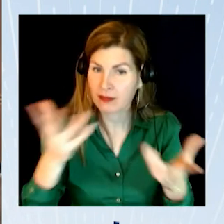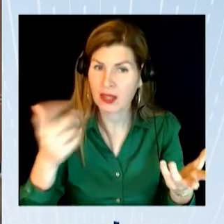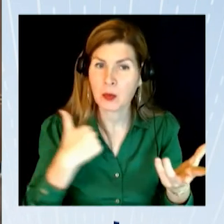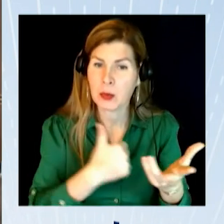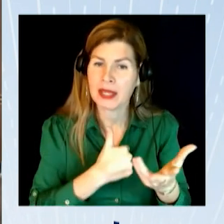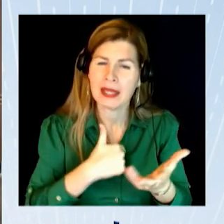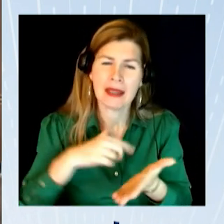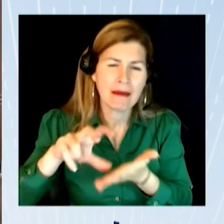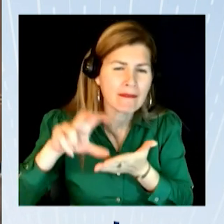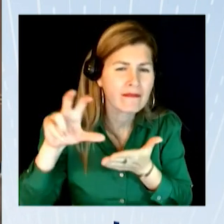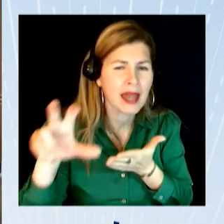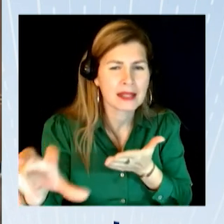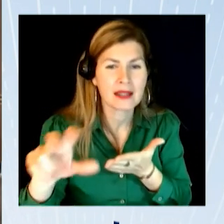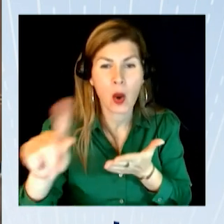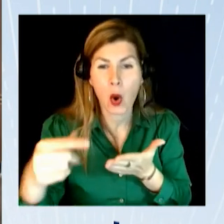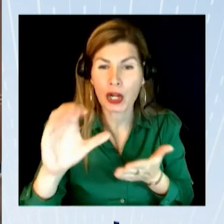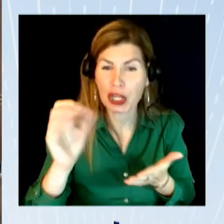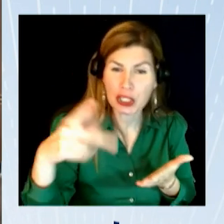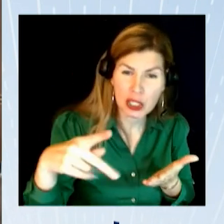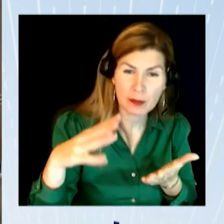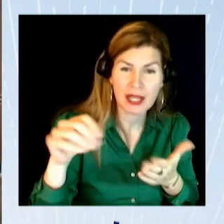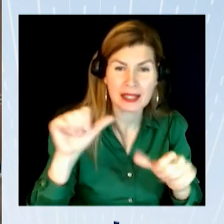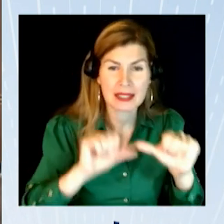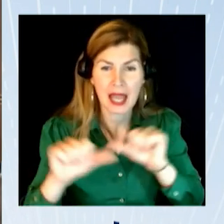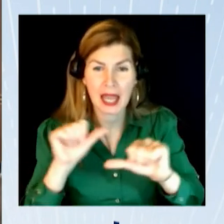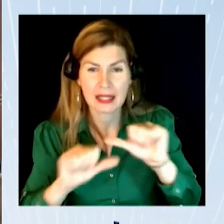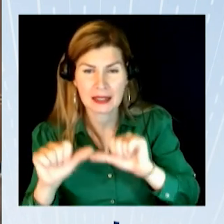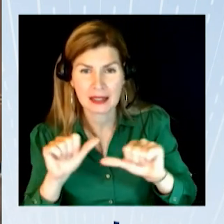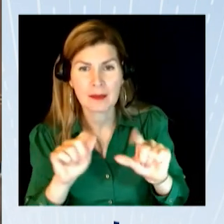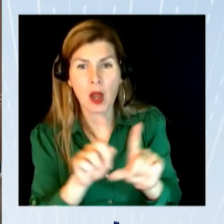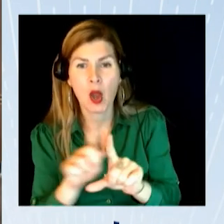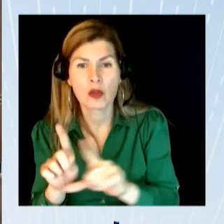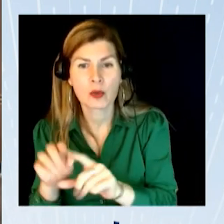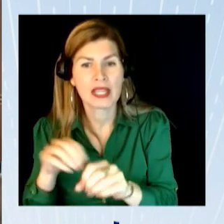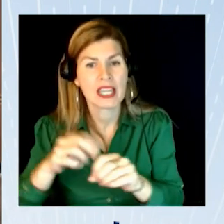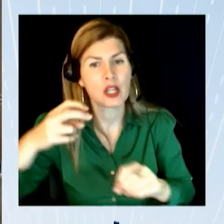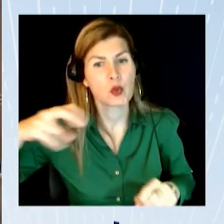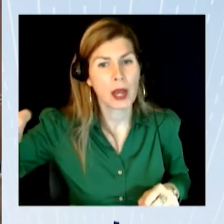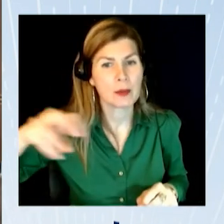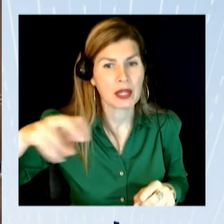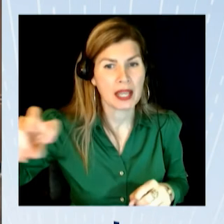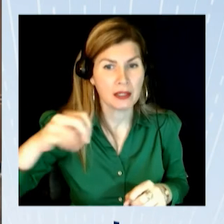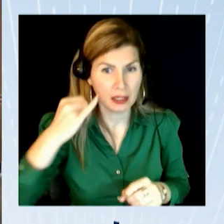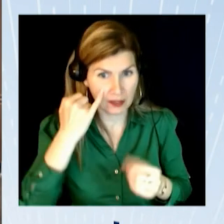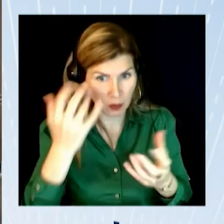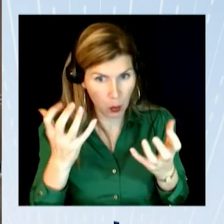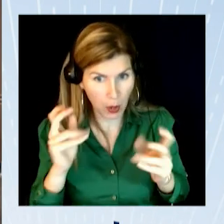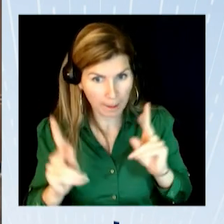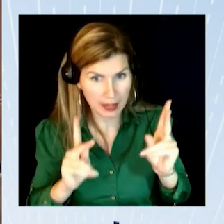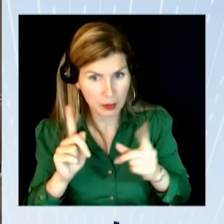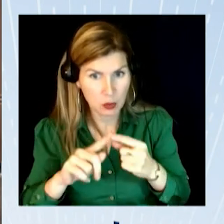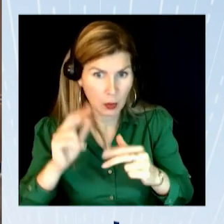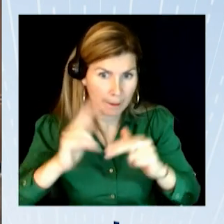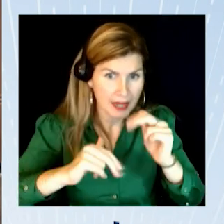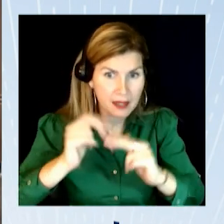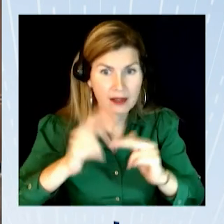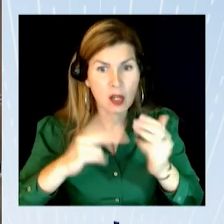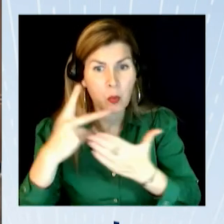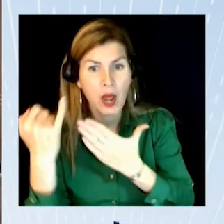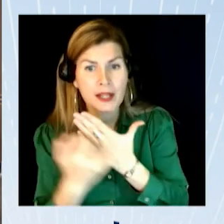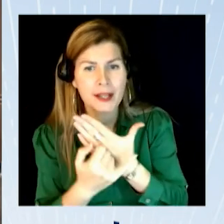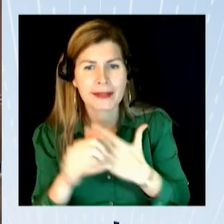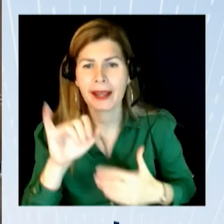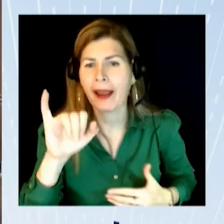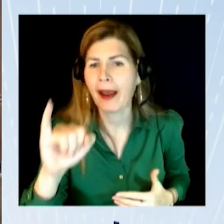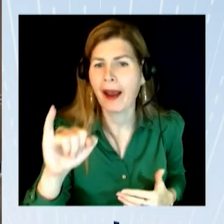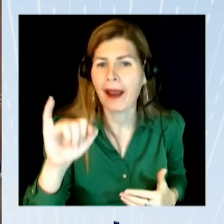not just in chips and science, also in transportation. If we want people to build projects like I-81 in